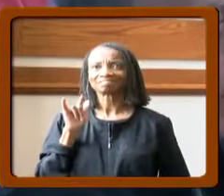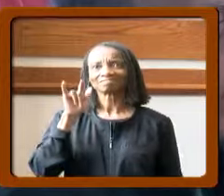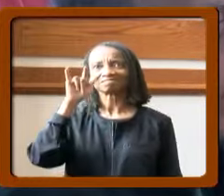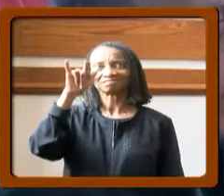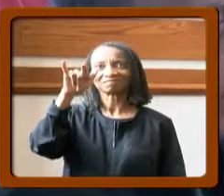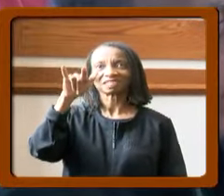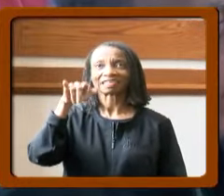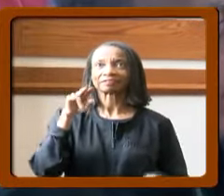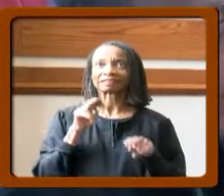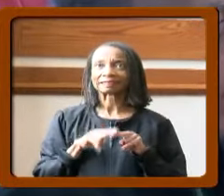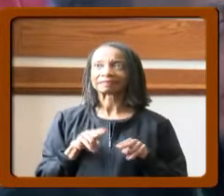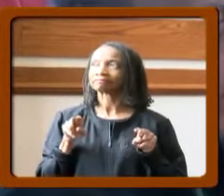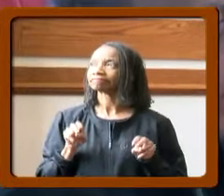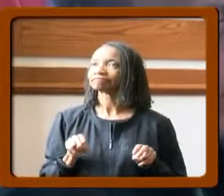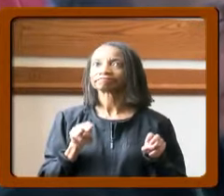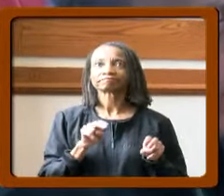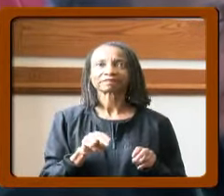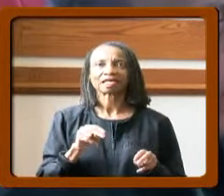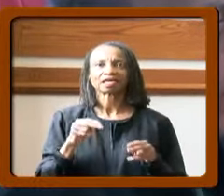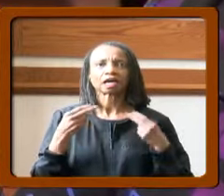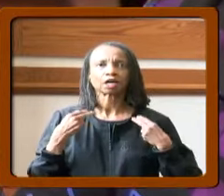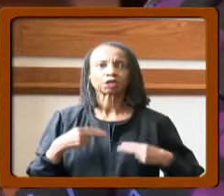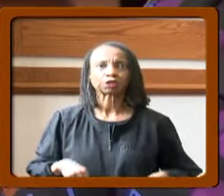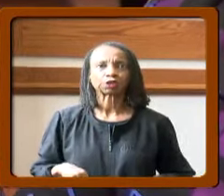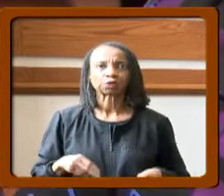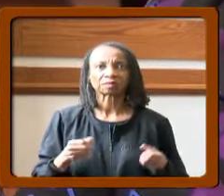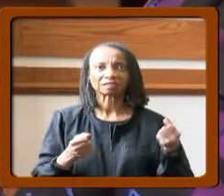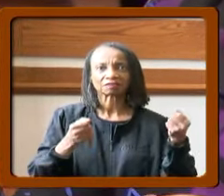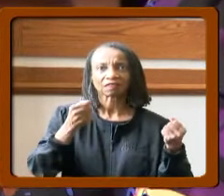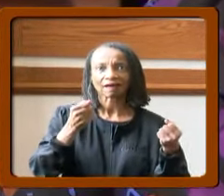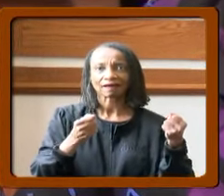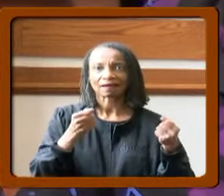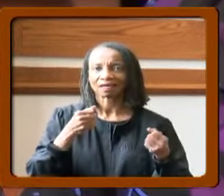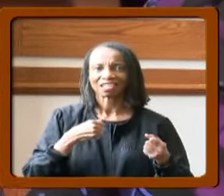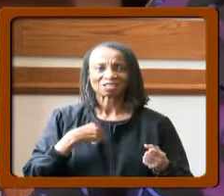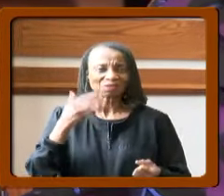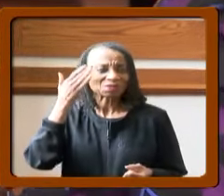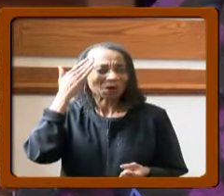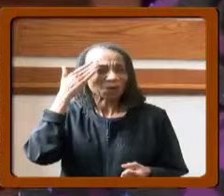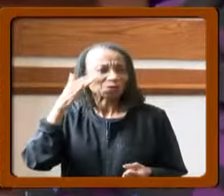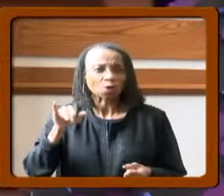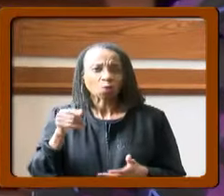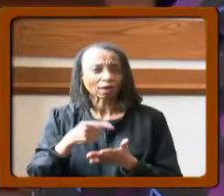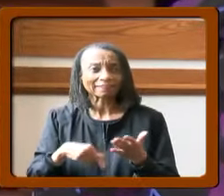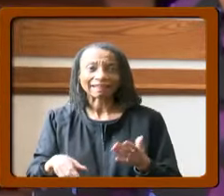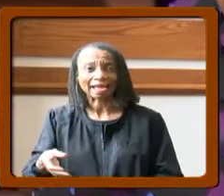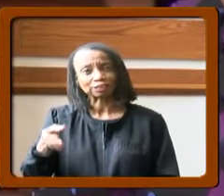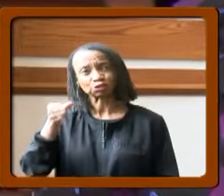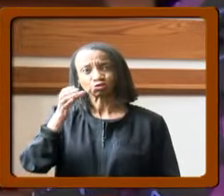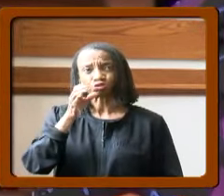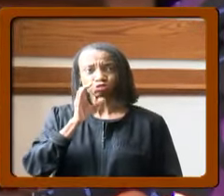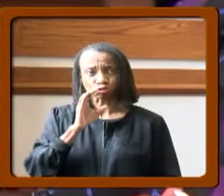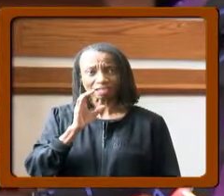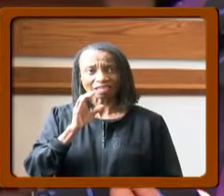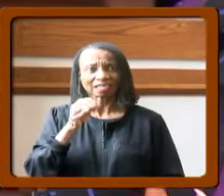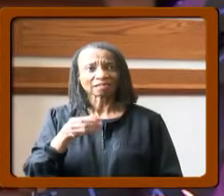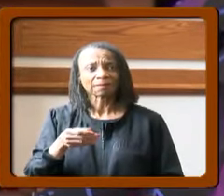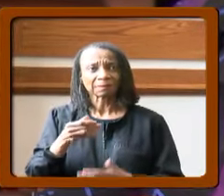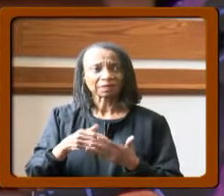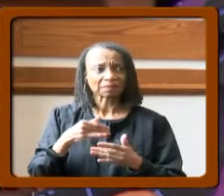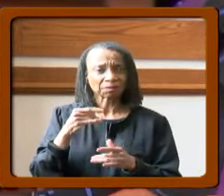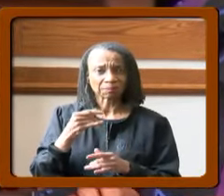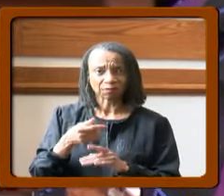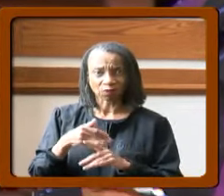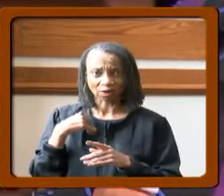is being flown by a human being, you don't even know what they had to drink before they got behind the wheel. If you would take a leap